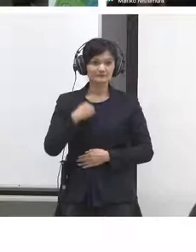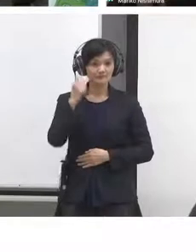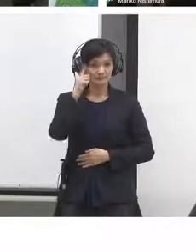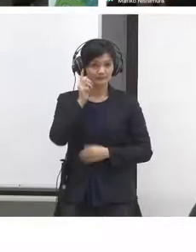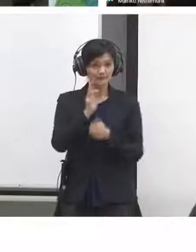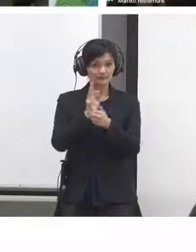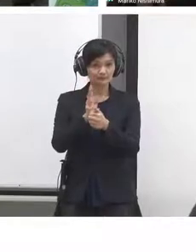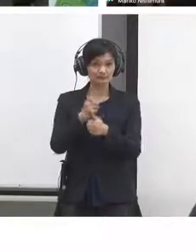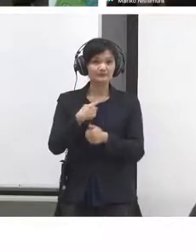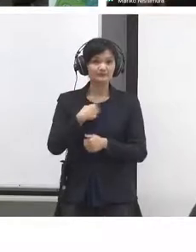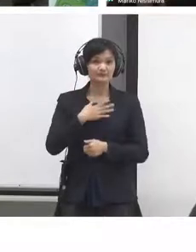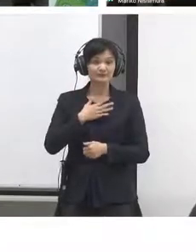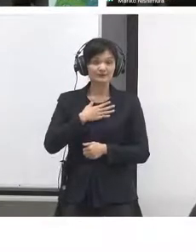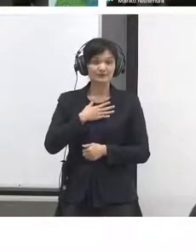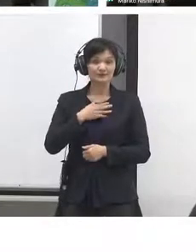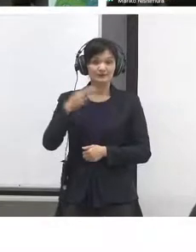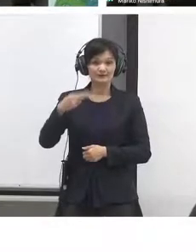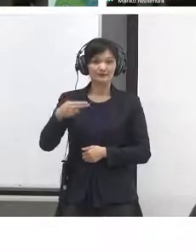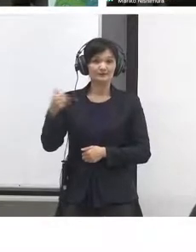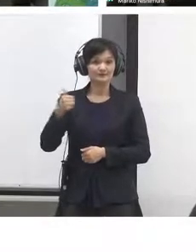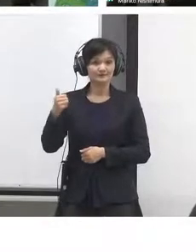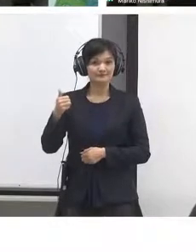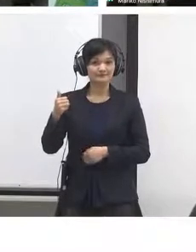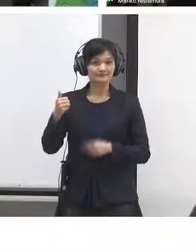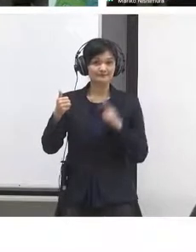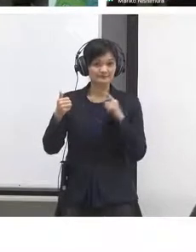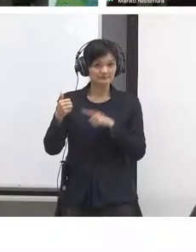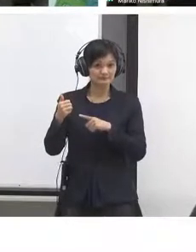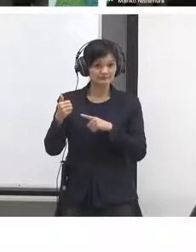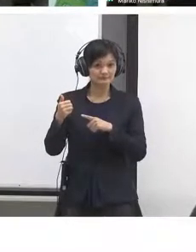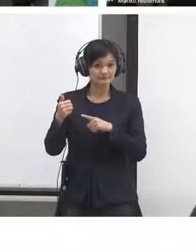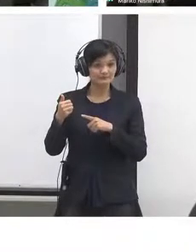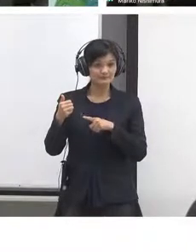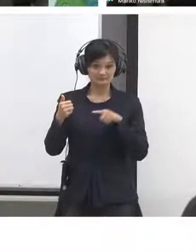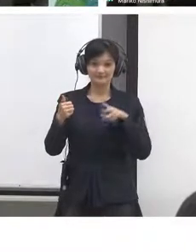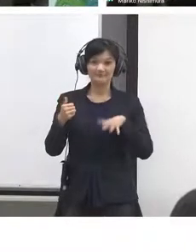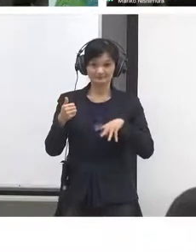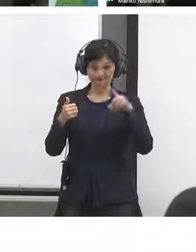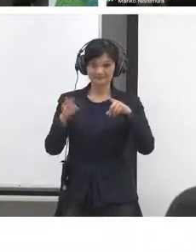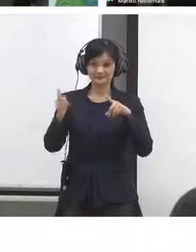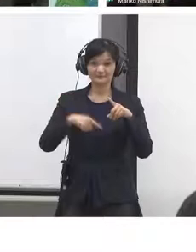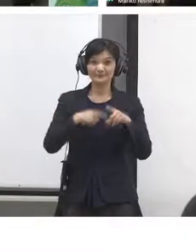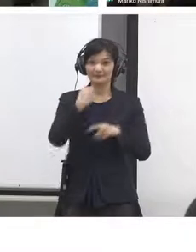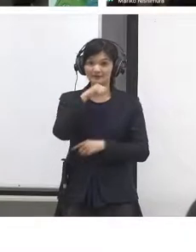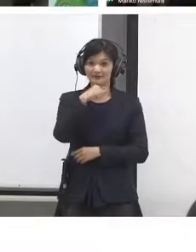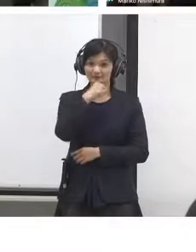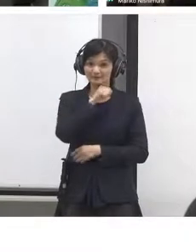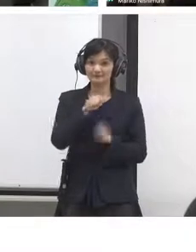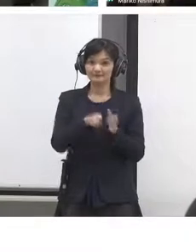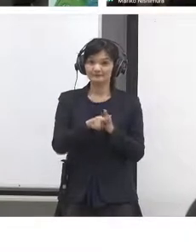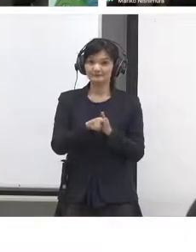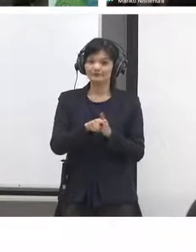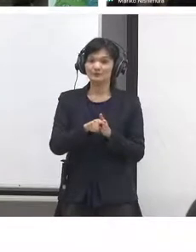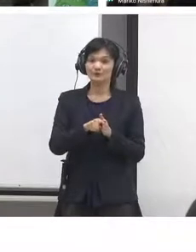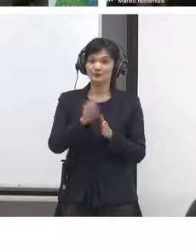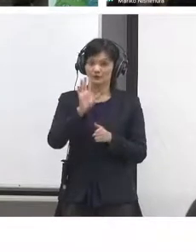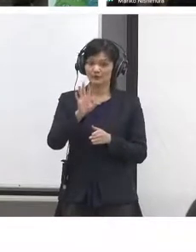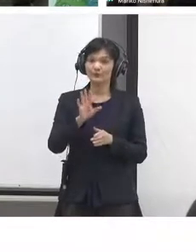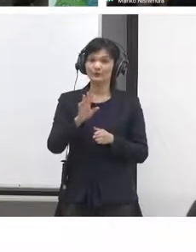Haru-san also like when you first time came to Taiwan and attend the events in hackathon